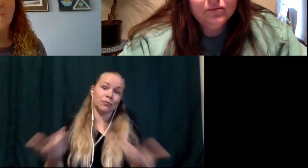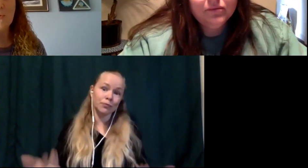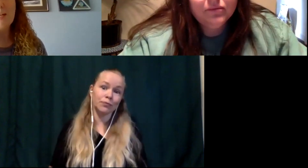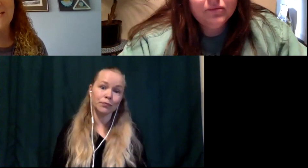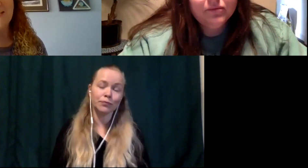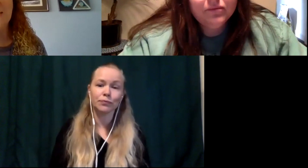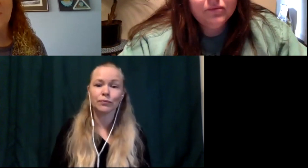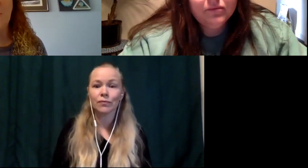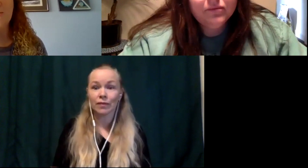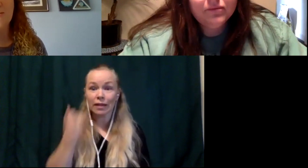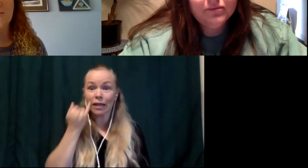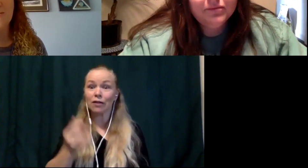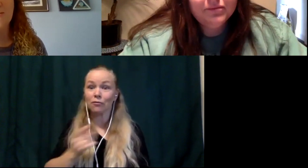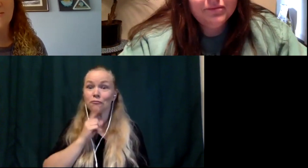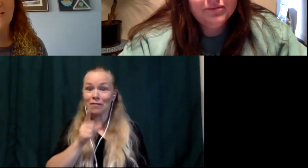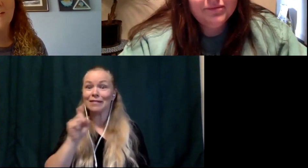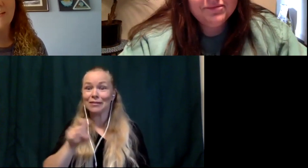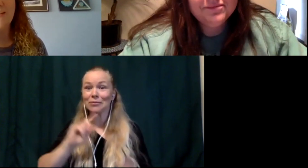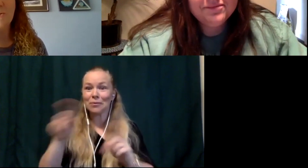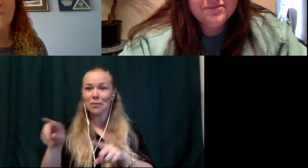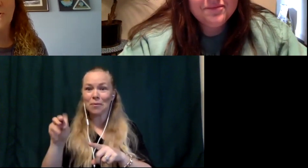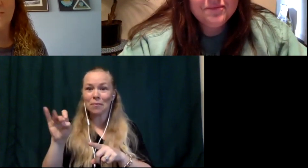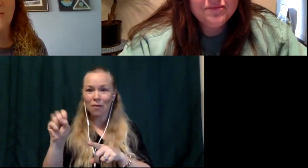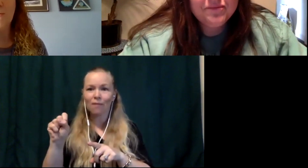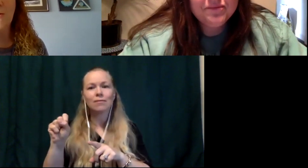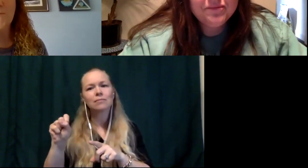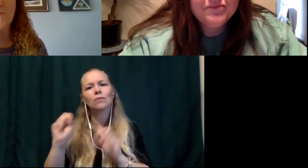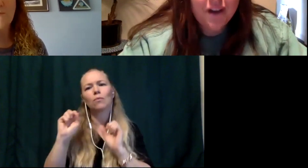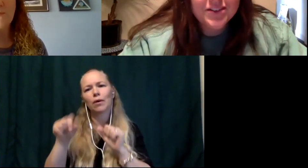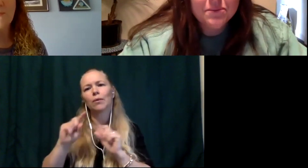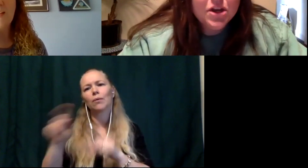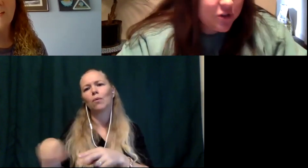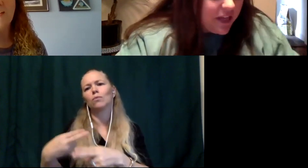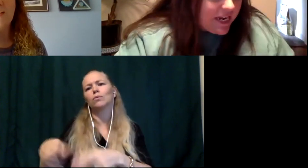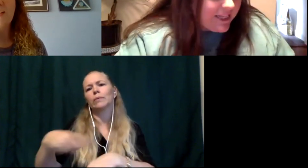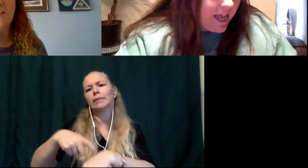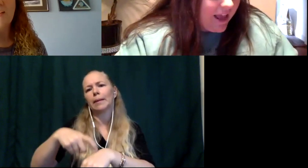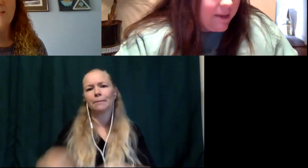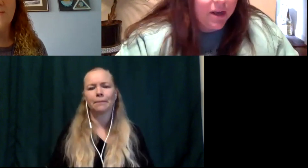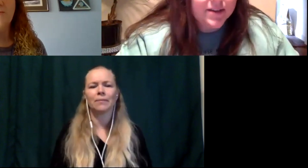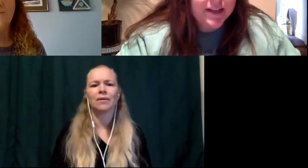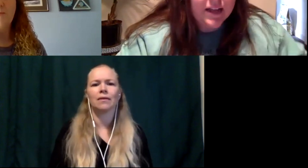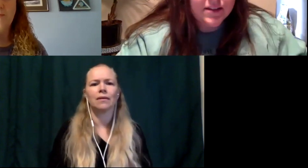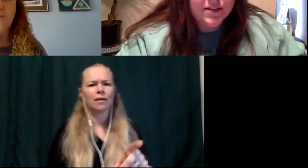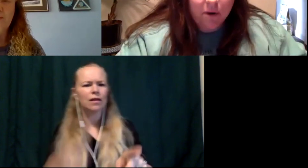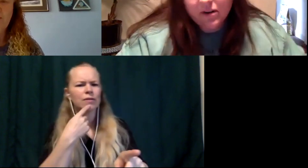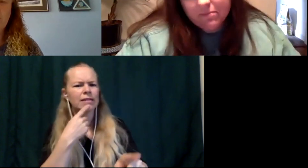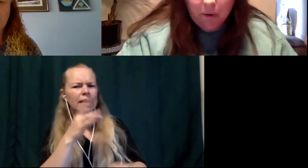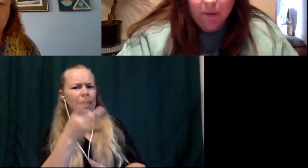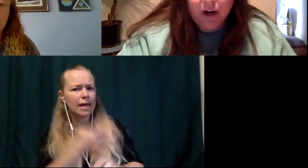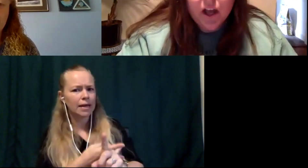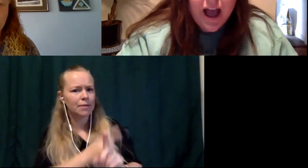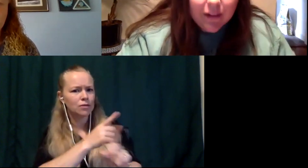that we really needed to get to Mars in a short period of time as well. Awesome. So you said it takes 8 months to get to